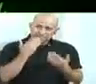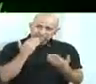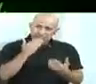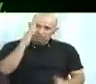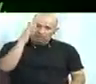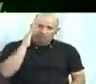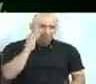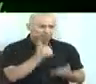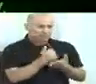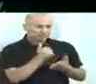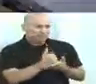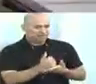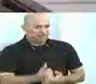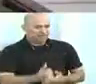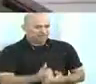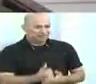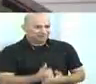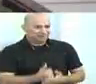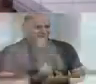God. Amen.